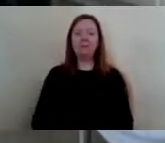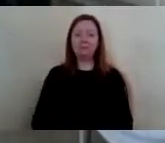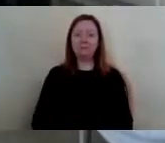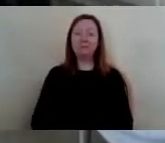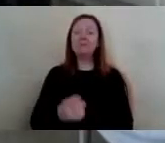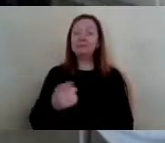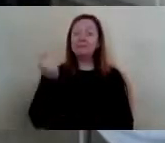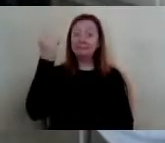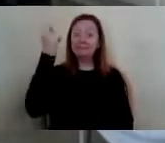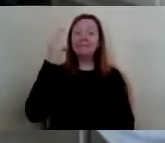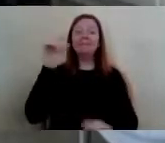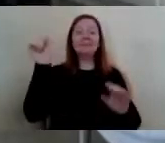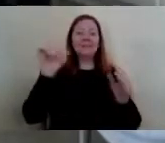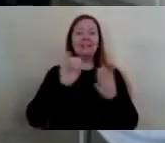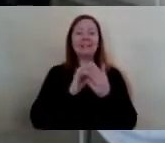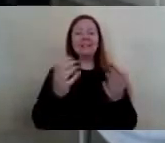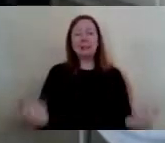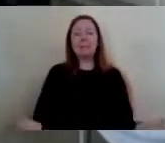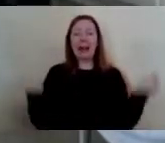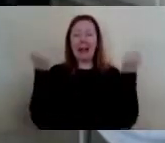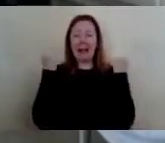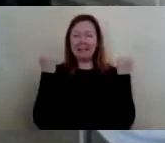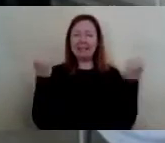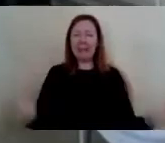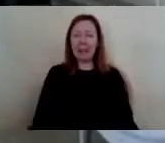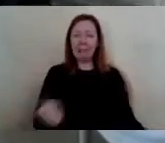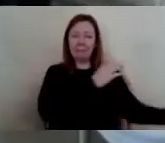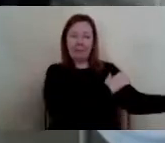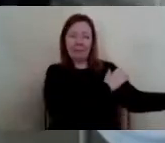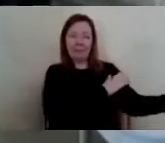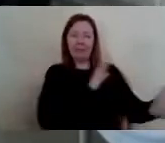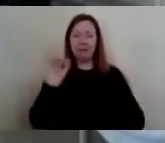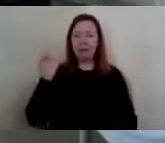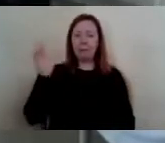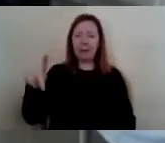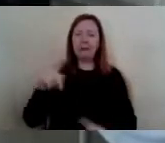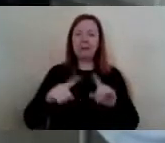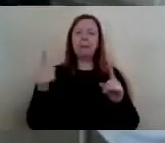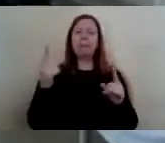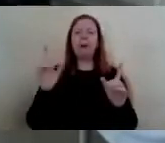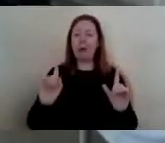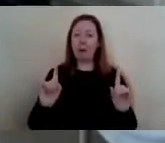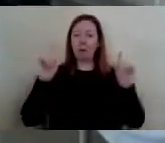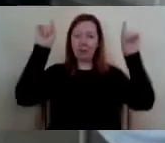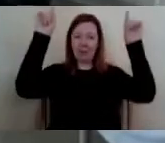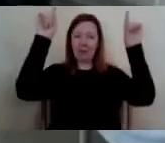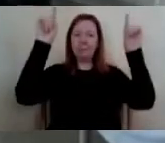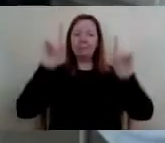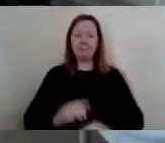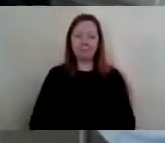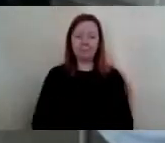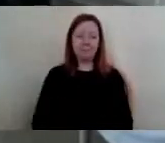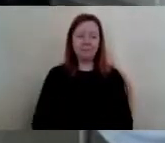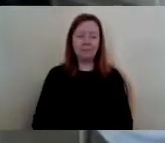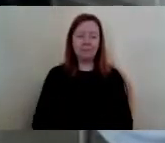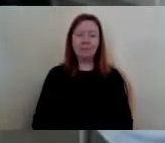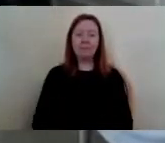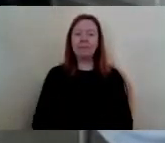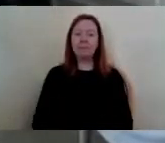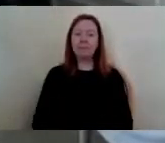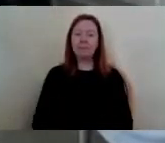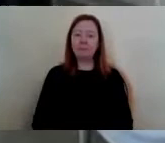this is, yes, a bicep curl, my friends, but we're gonna go ahead and add that shoulder press, looking for thumbs to shoulders, pressing all the way up that wall,